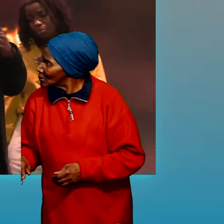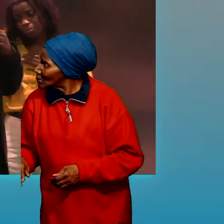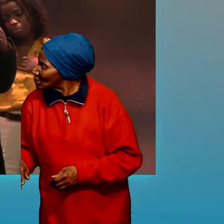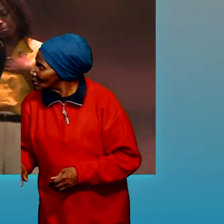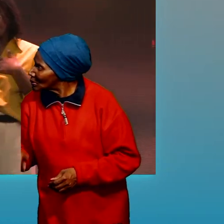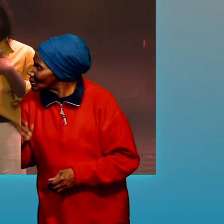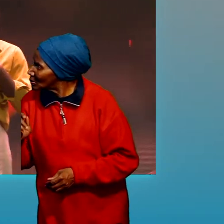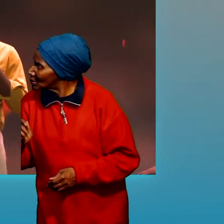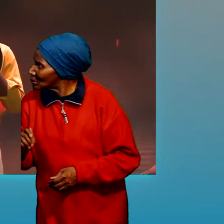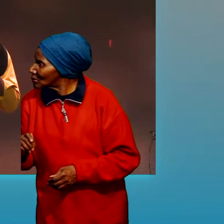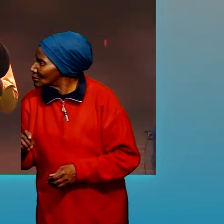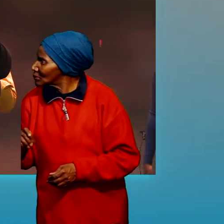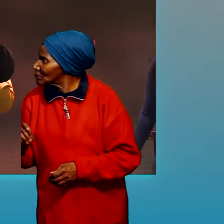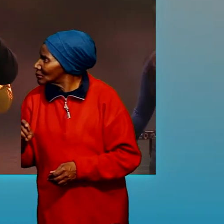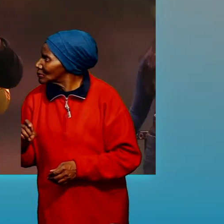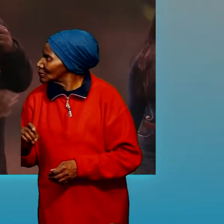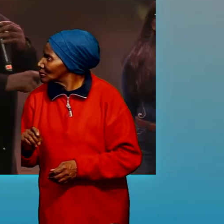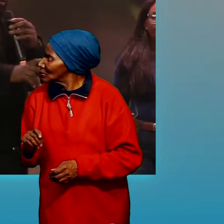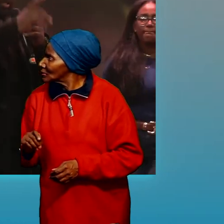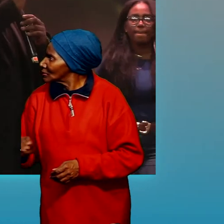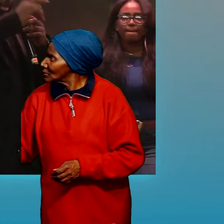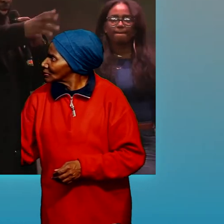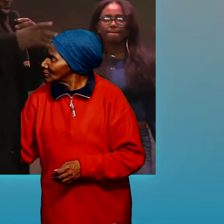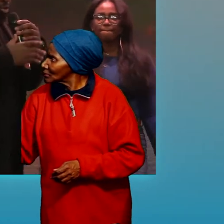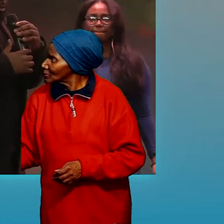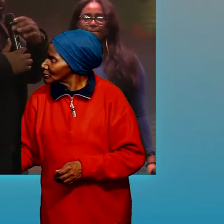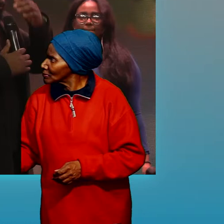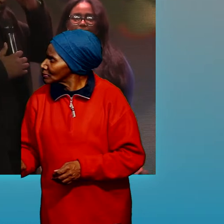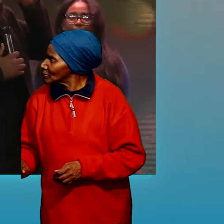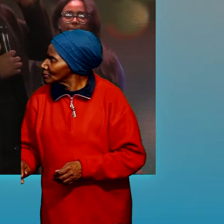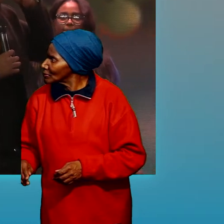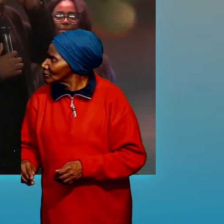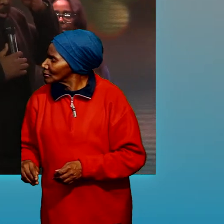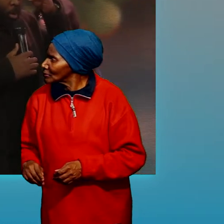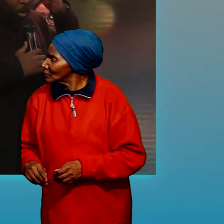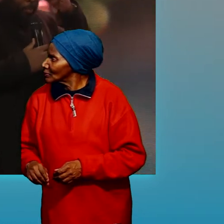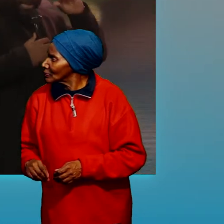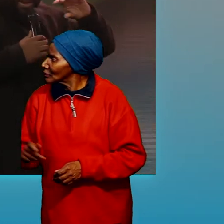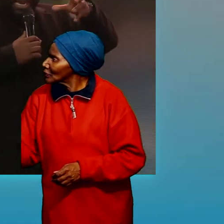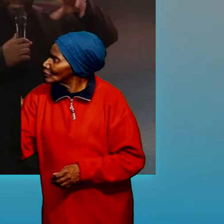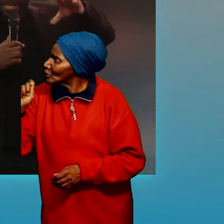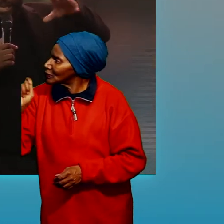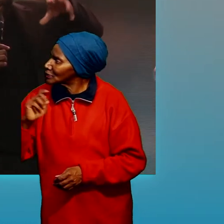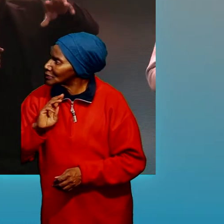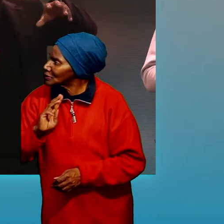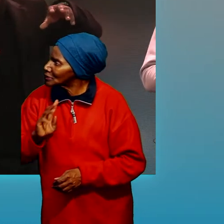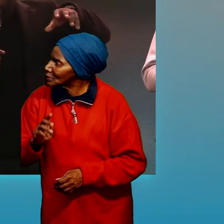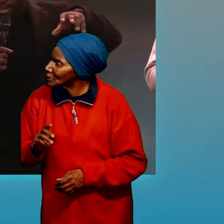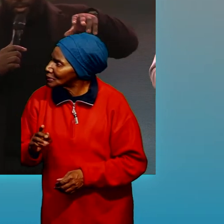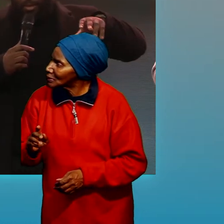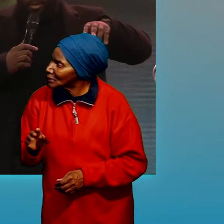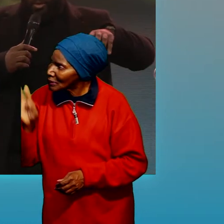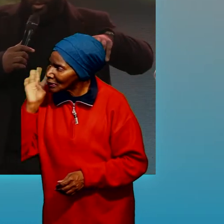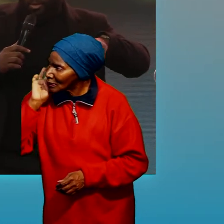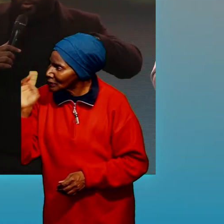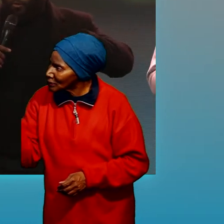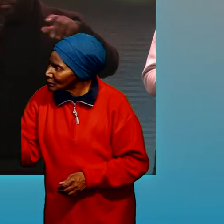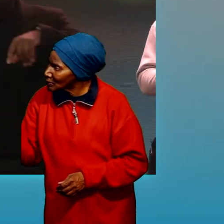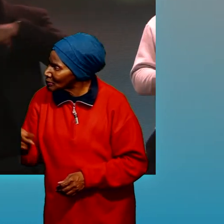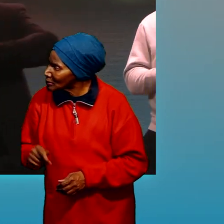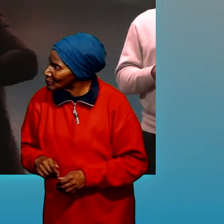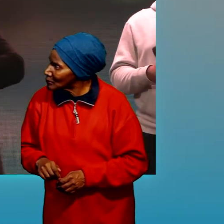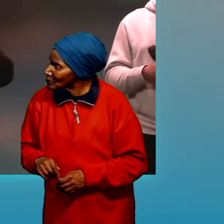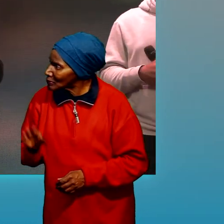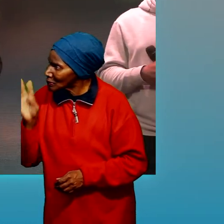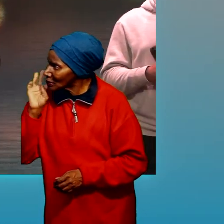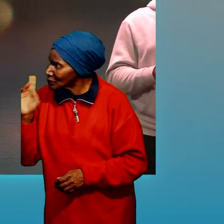people to be healed. We want people speaking in tongues. We want all of these things, true. But in my limited years of being